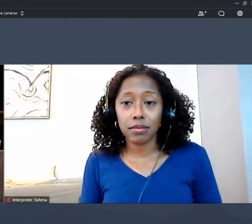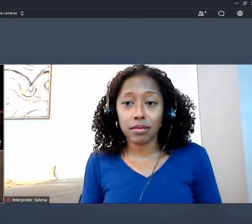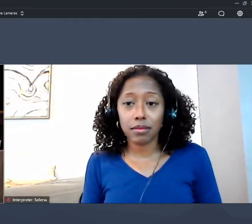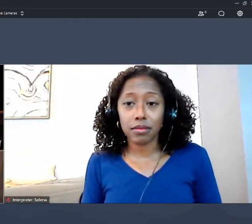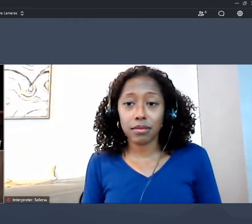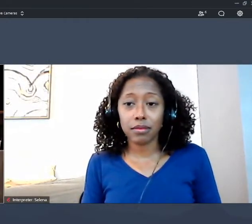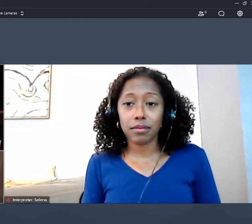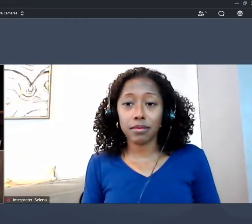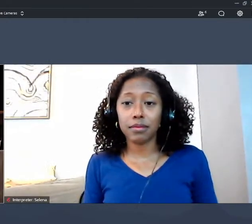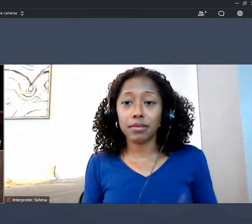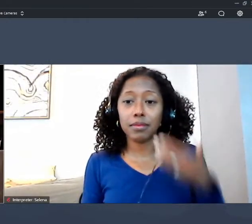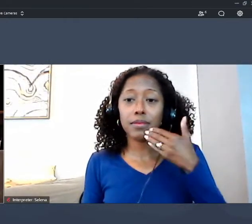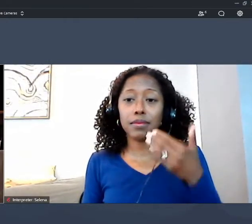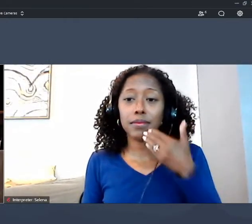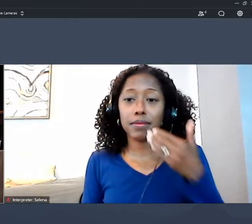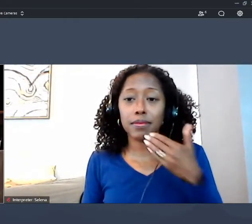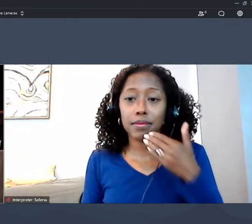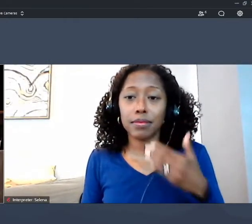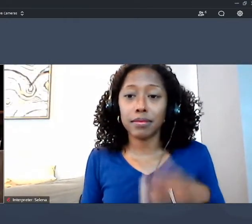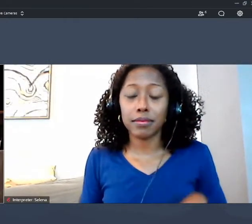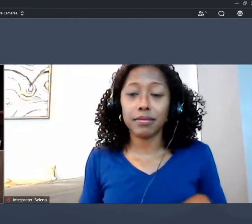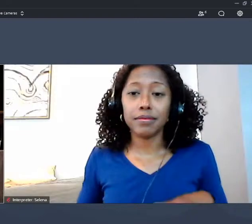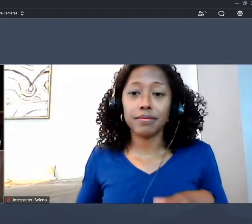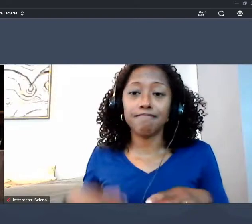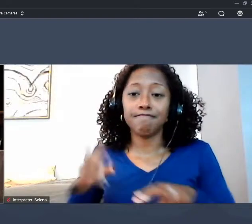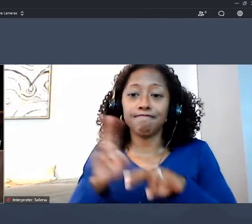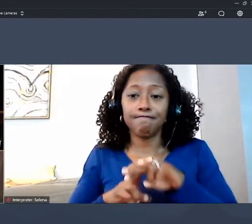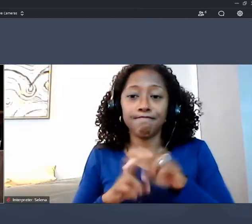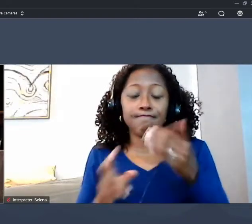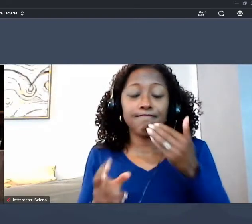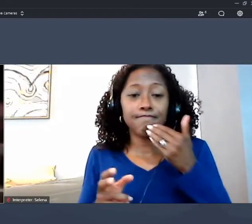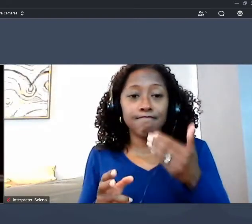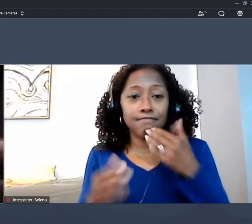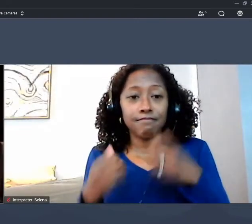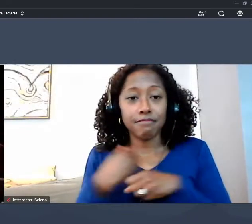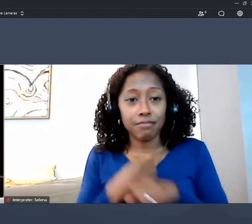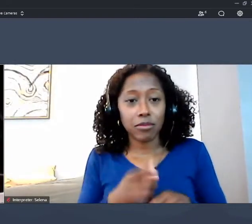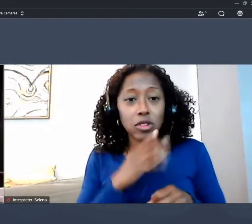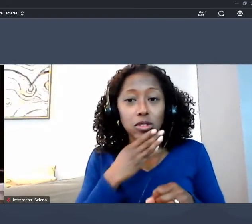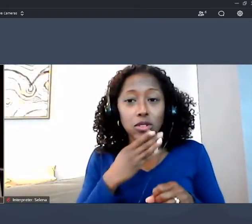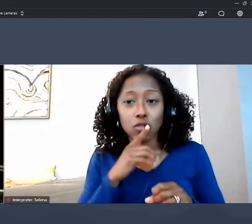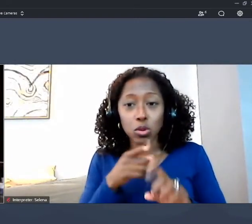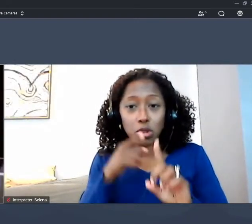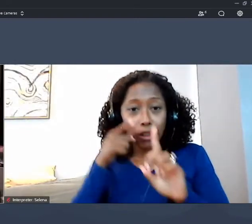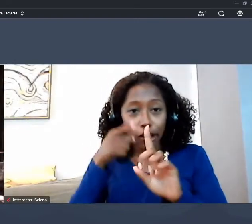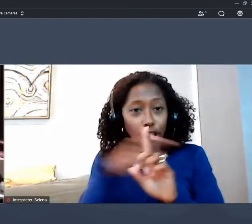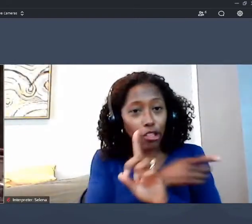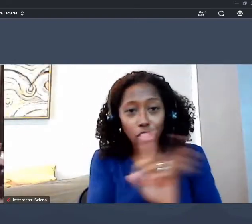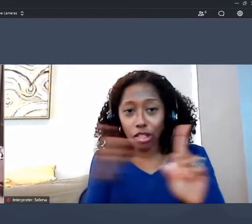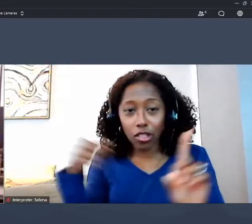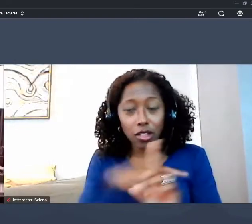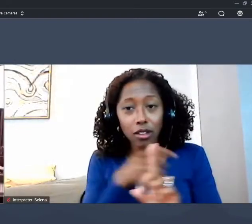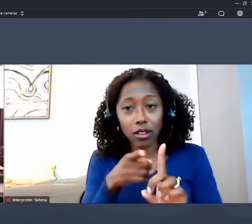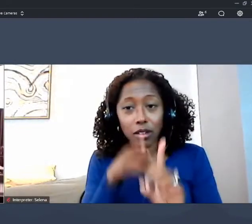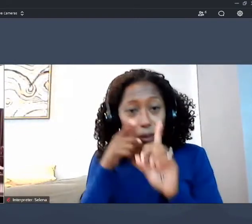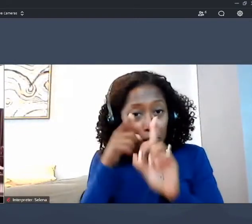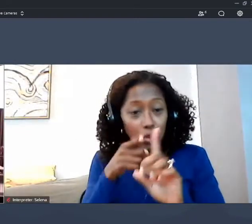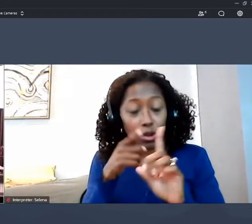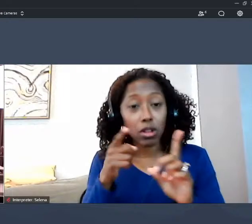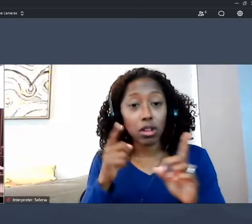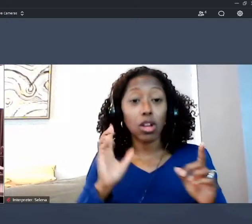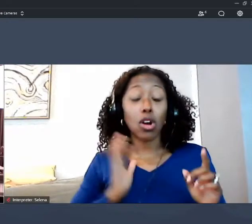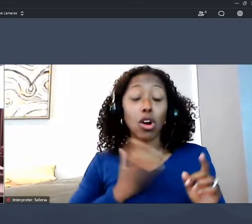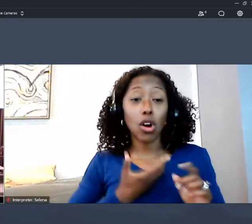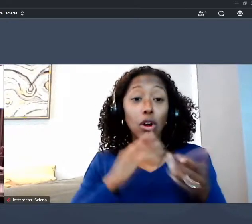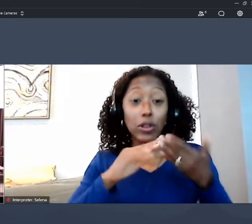Thank you, Mr. Chair. I just wanted us to make sure that we don't get off of course. Our city needs to be